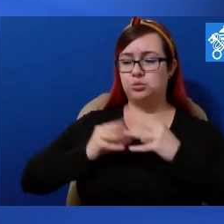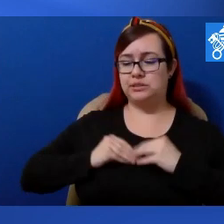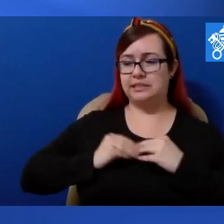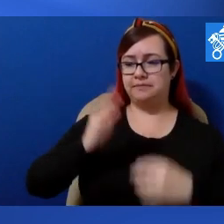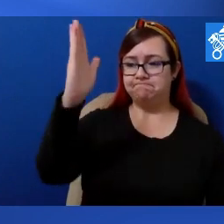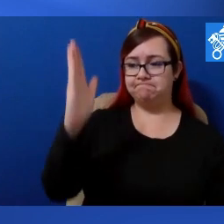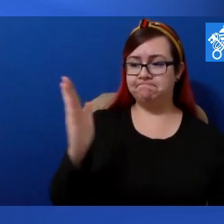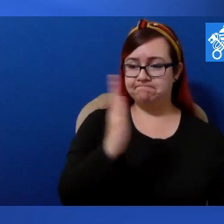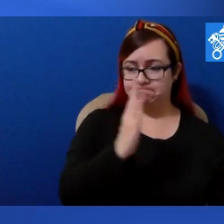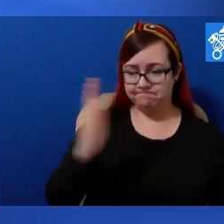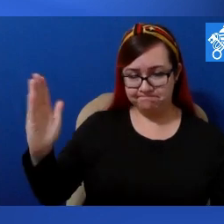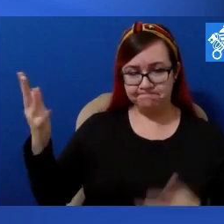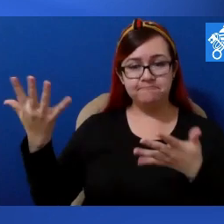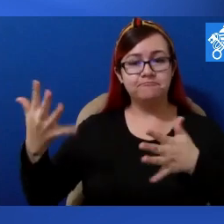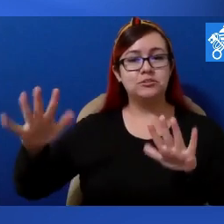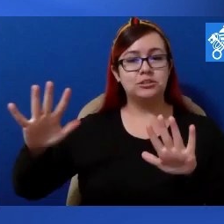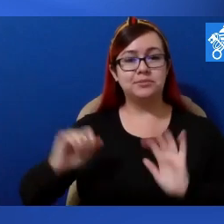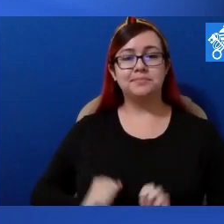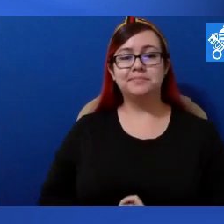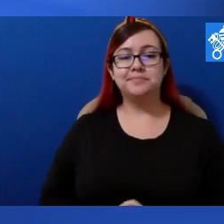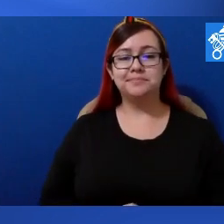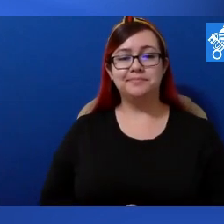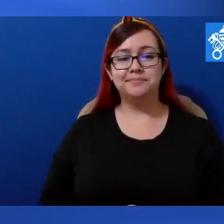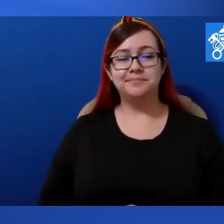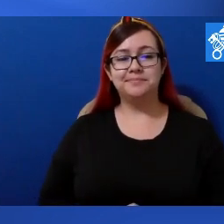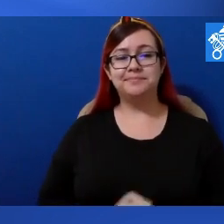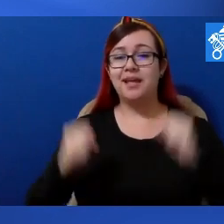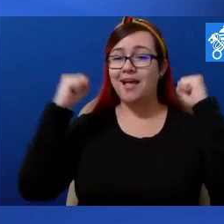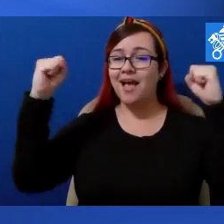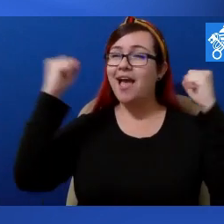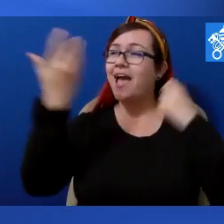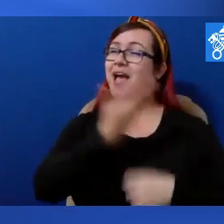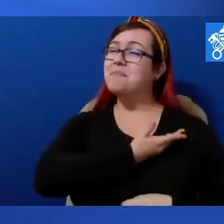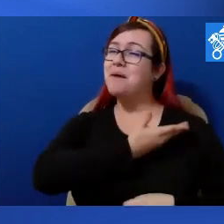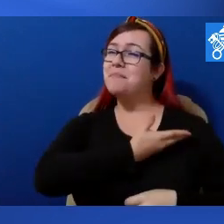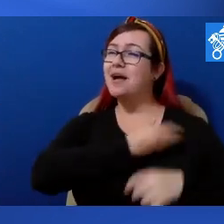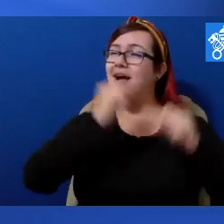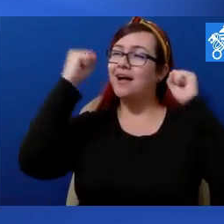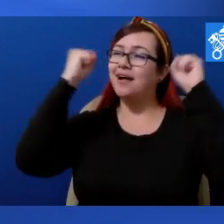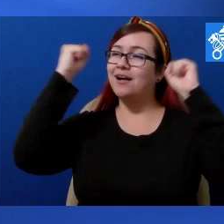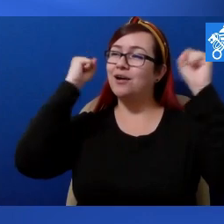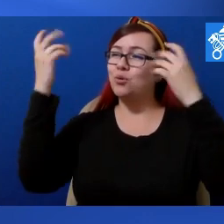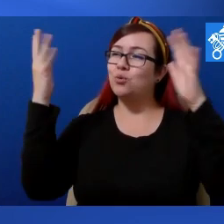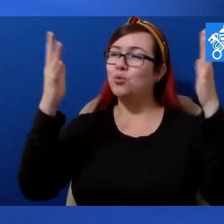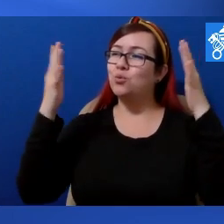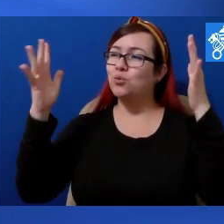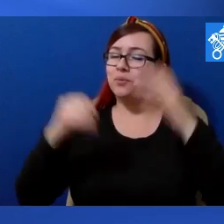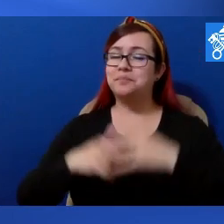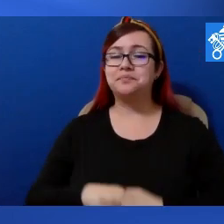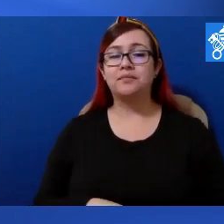Benedicta vos omnipotens Deus, Pater, et Filius, et Spiritus